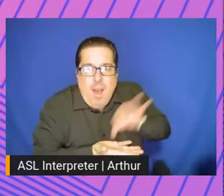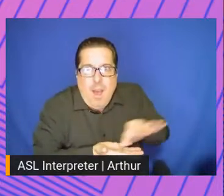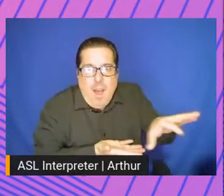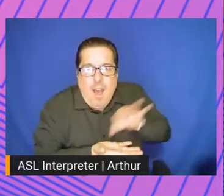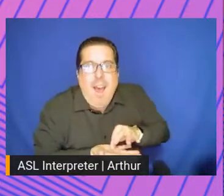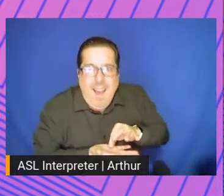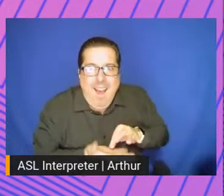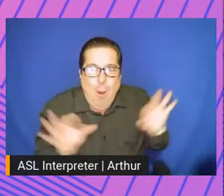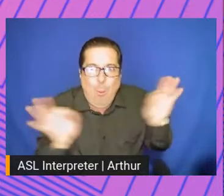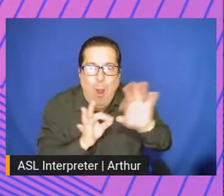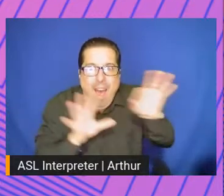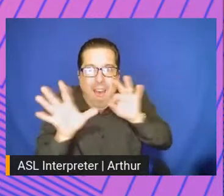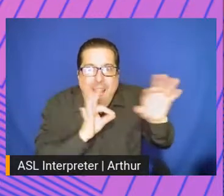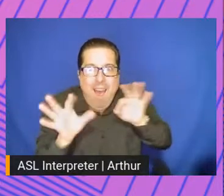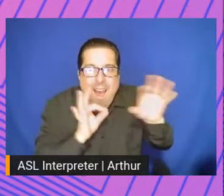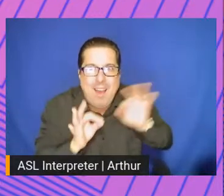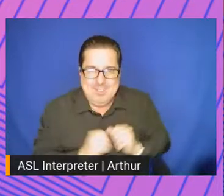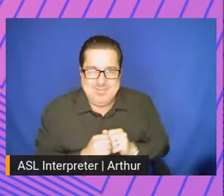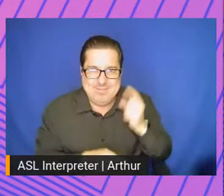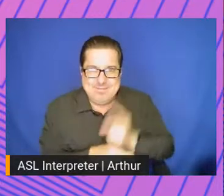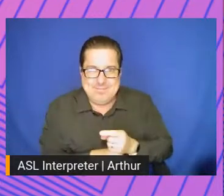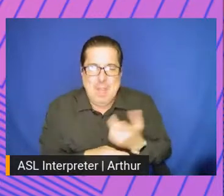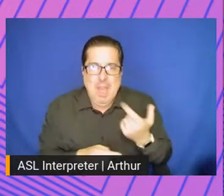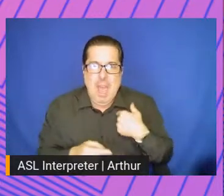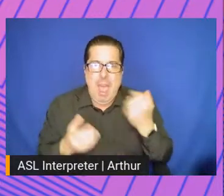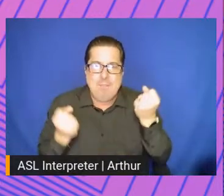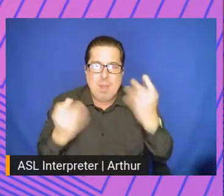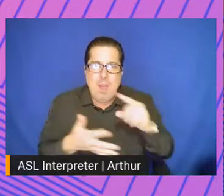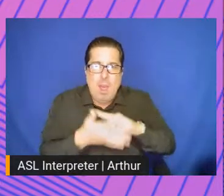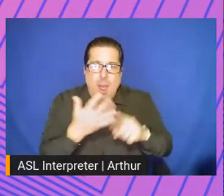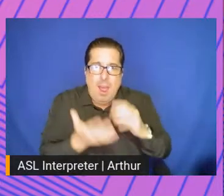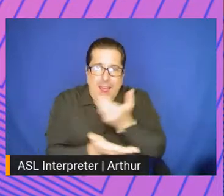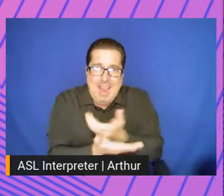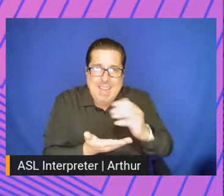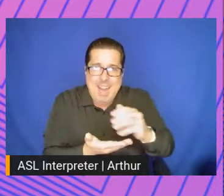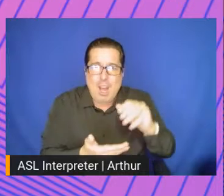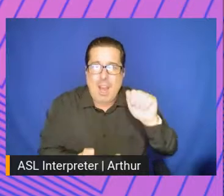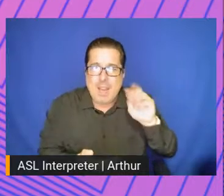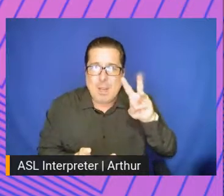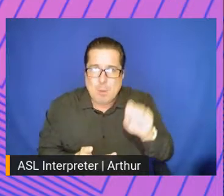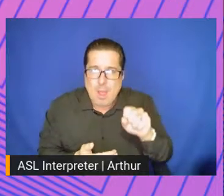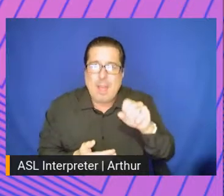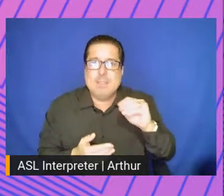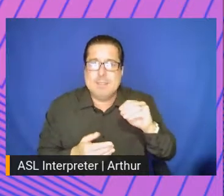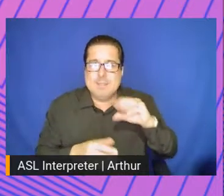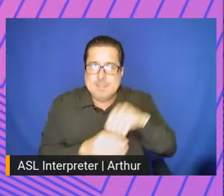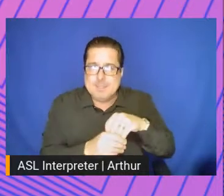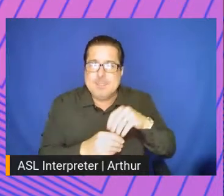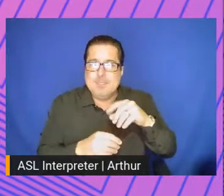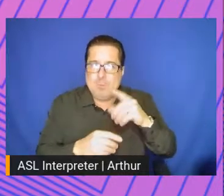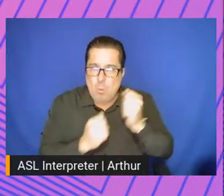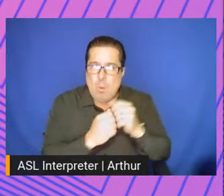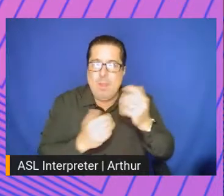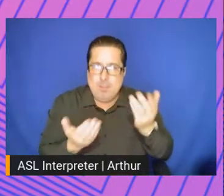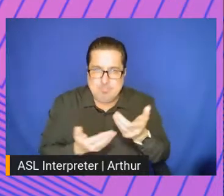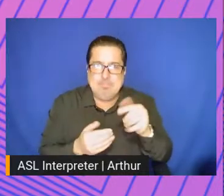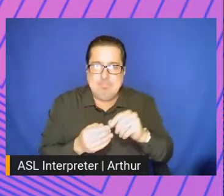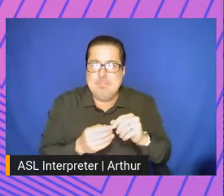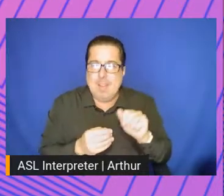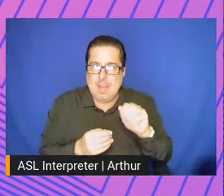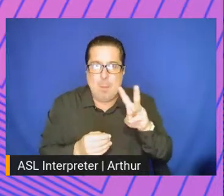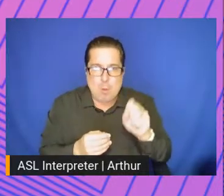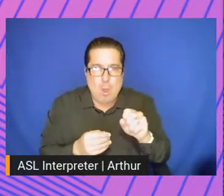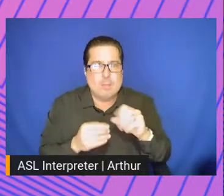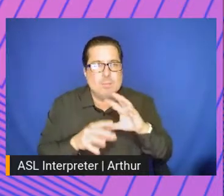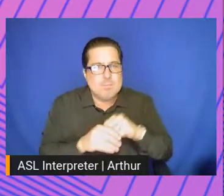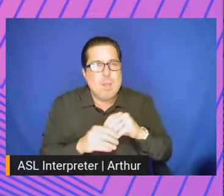couple of important principles around container and Kubernetes security in the AWS context. Some of it will be more on the